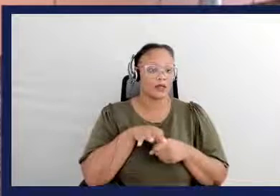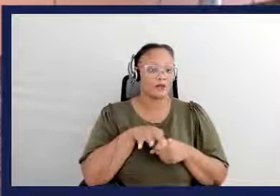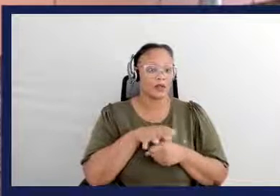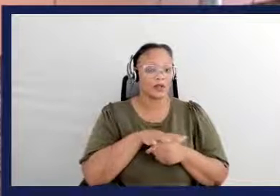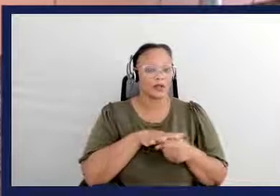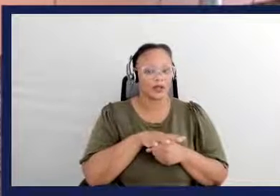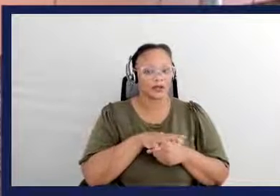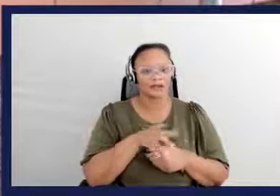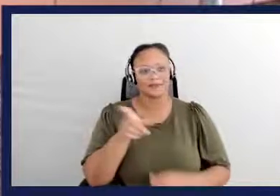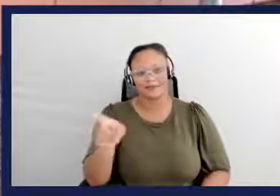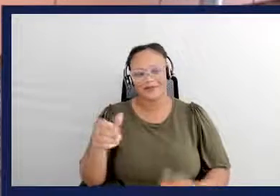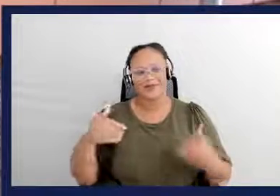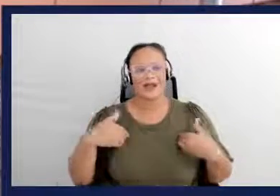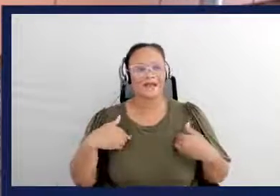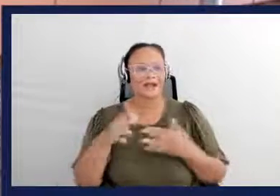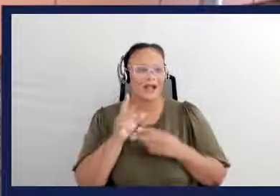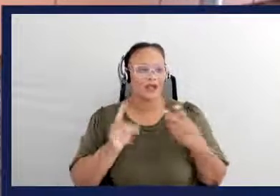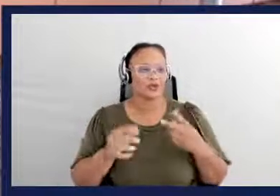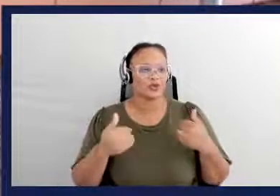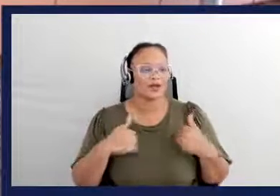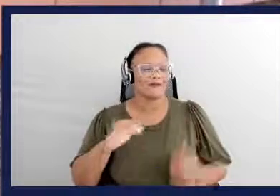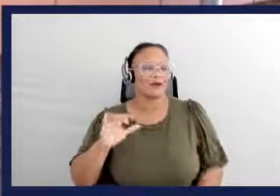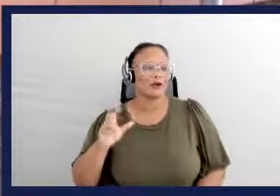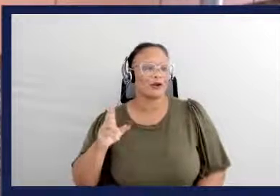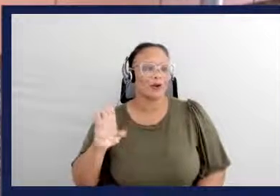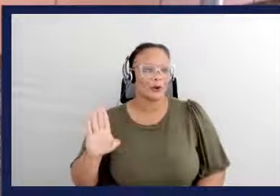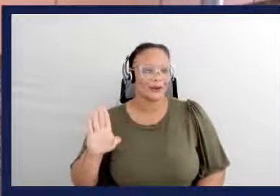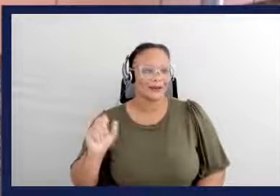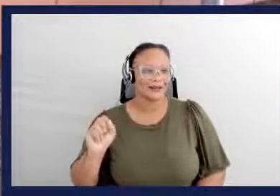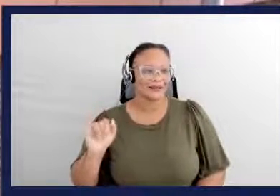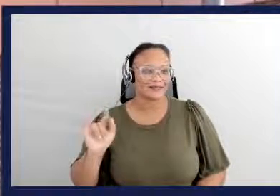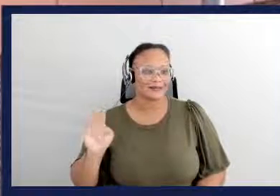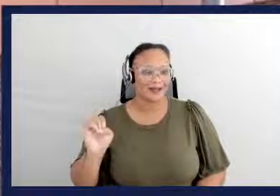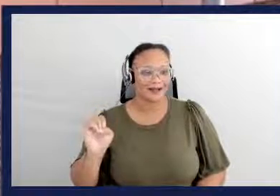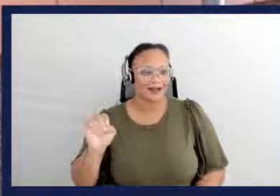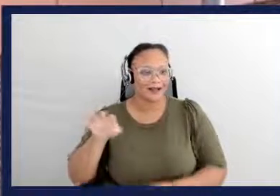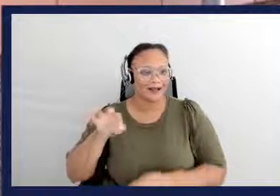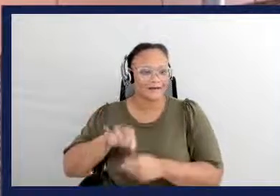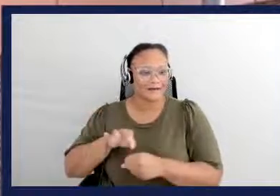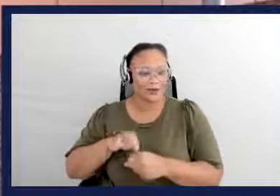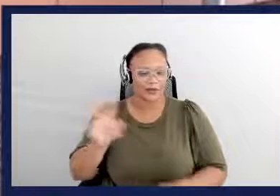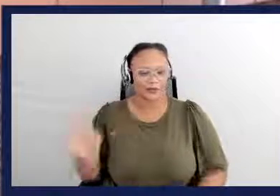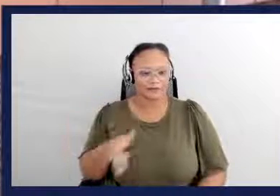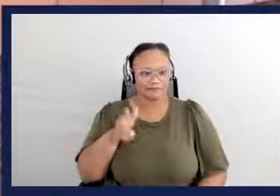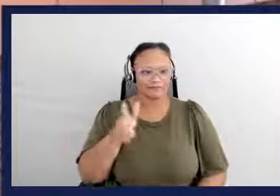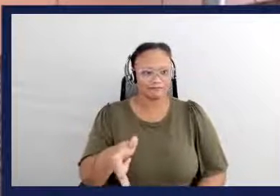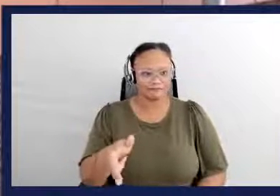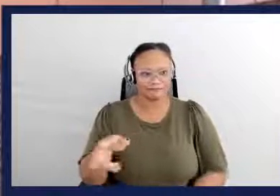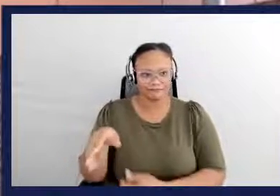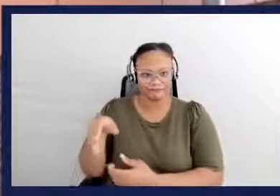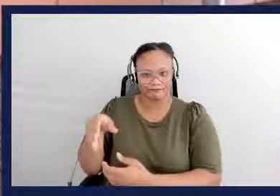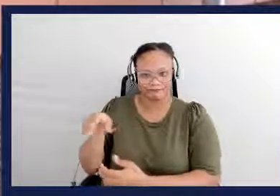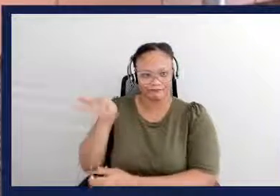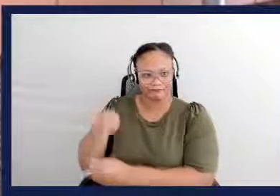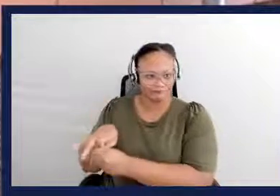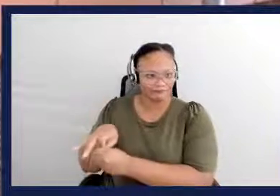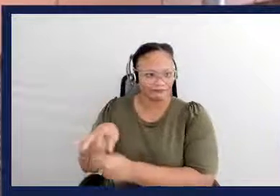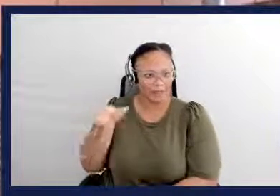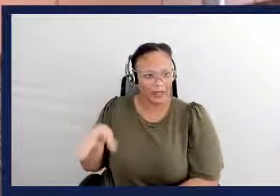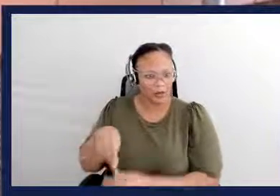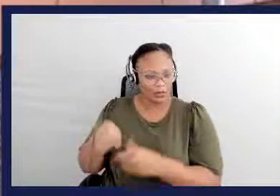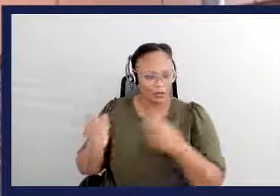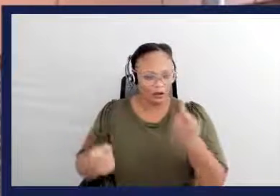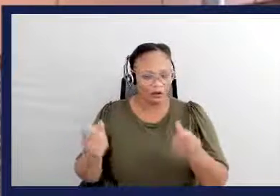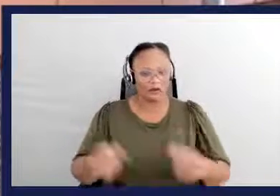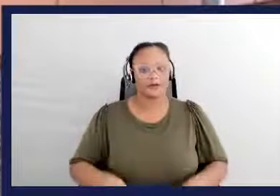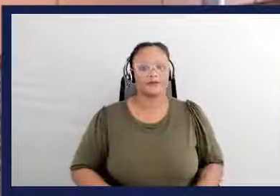of curbside voting. And so we have this sign. It will have a phone number, which we're currently blurring out. But those voters